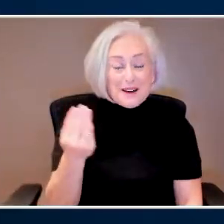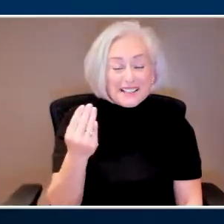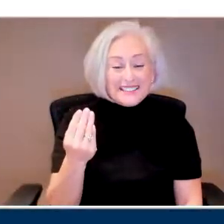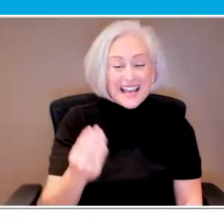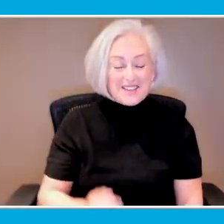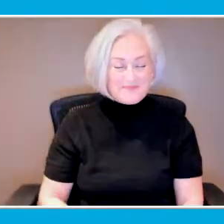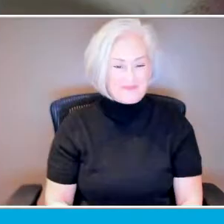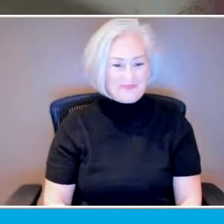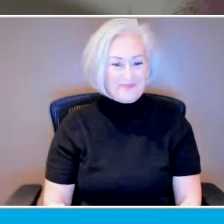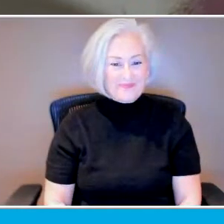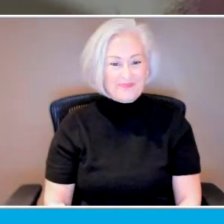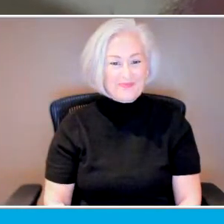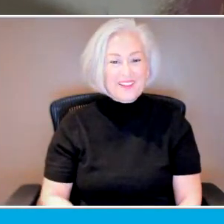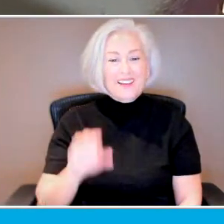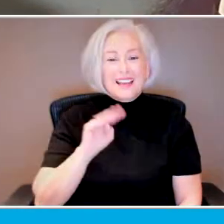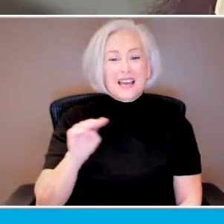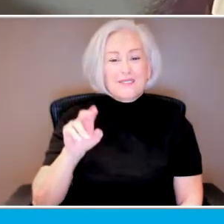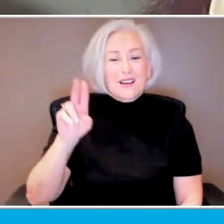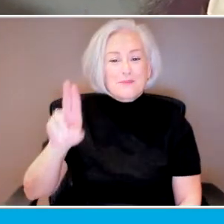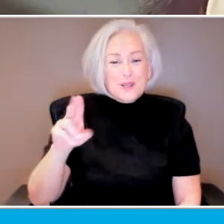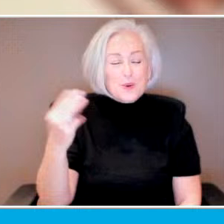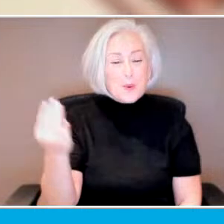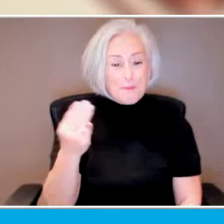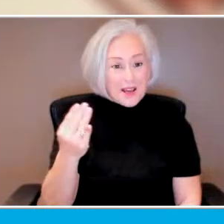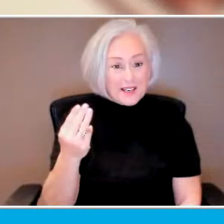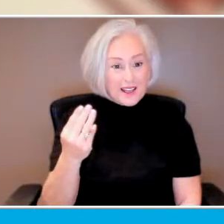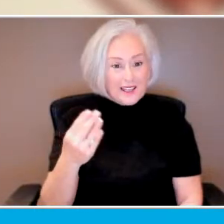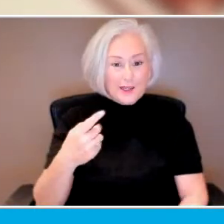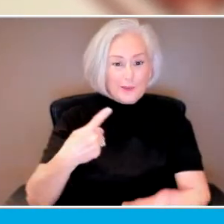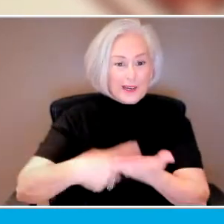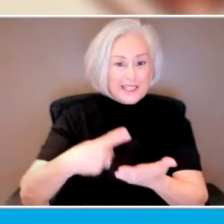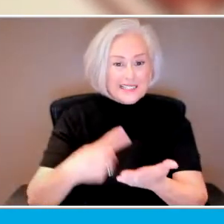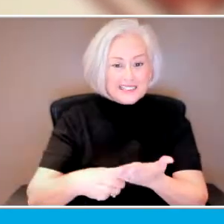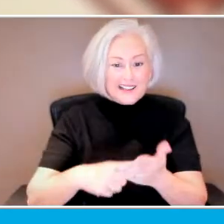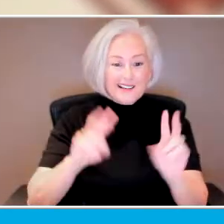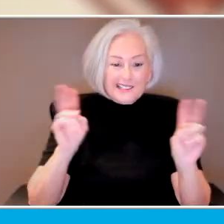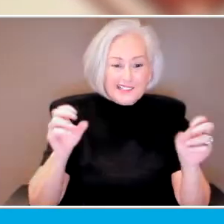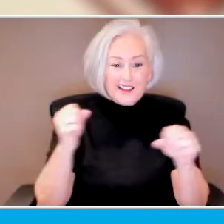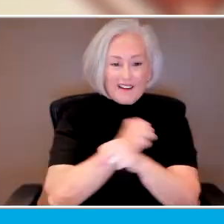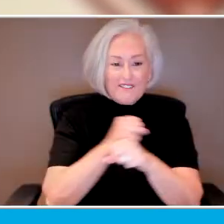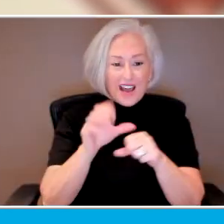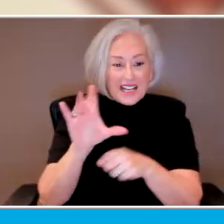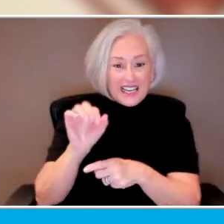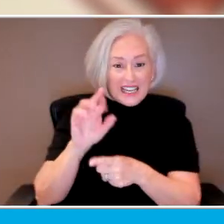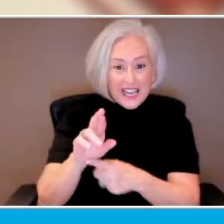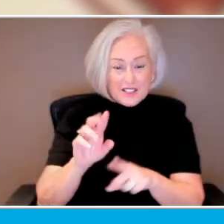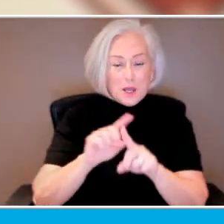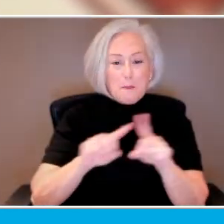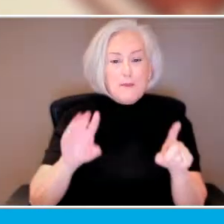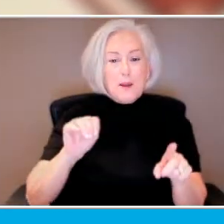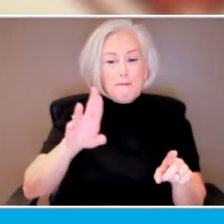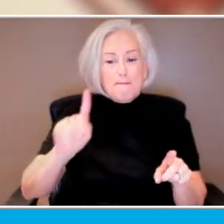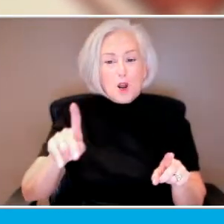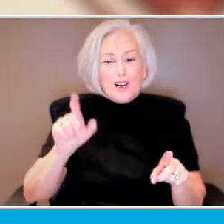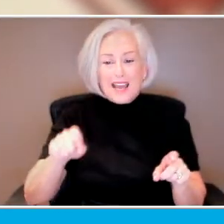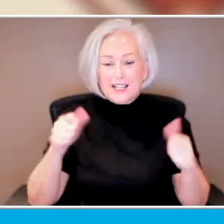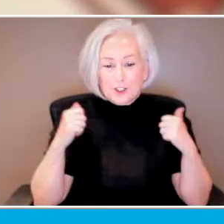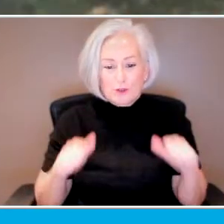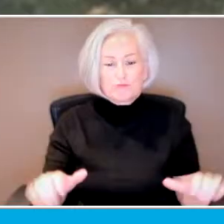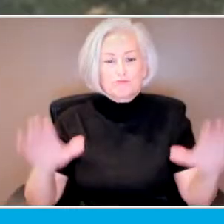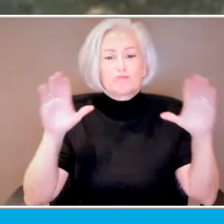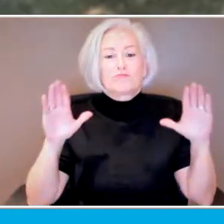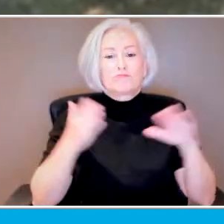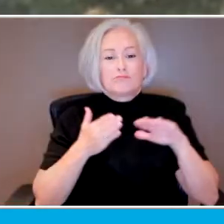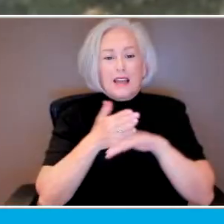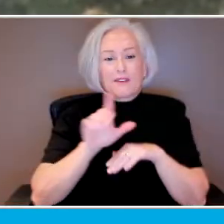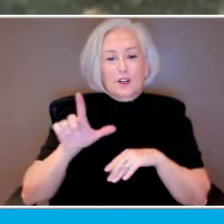Medical Update. We talk about fighting cancer, but Mark Slotnick says he had to surrender after his leukemia diagnosis.